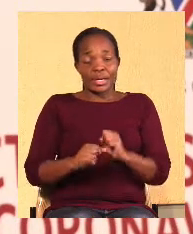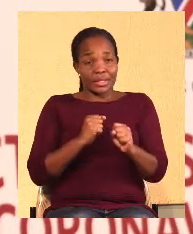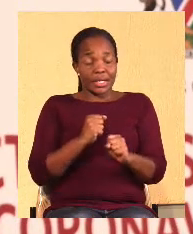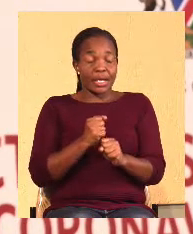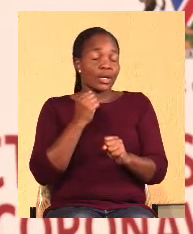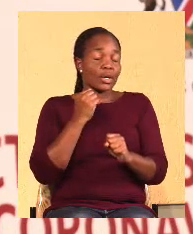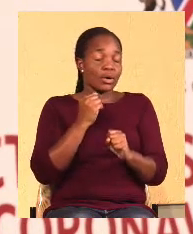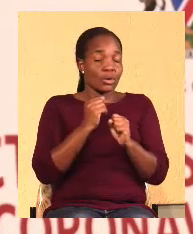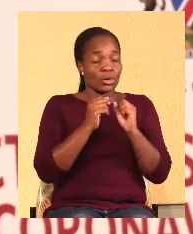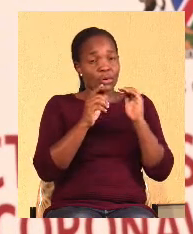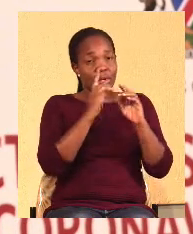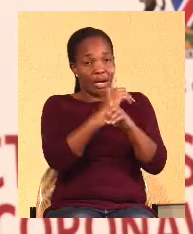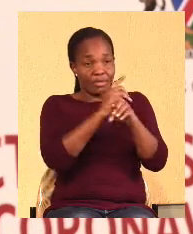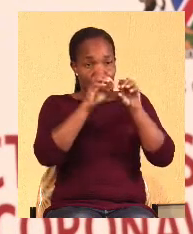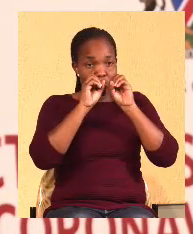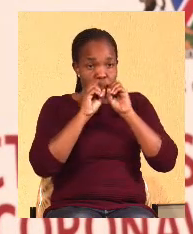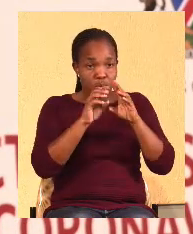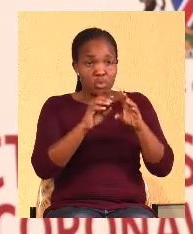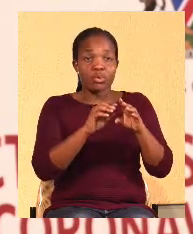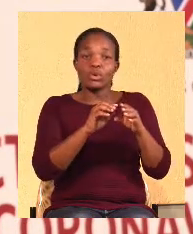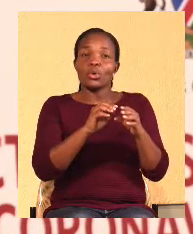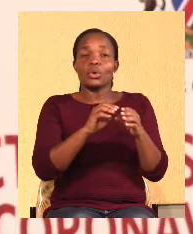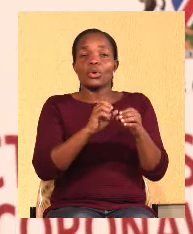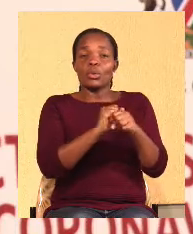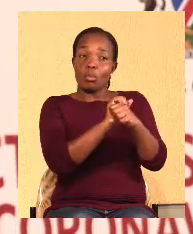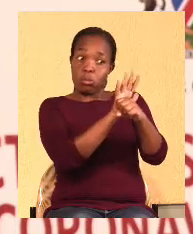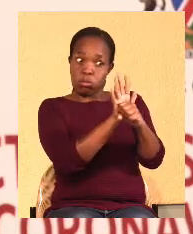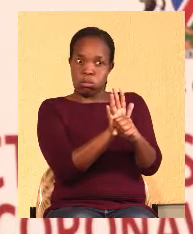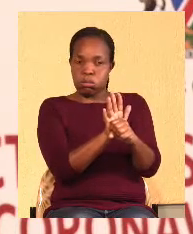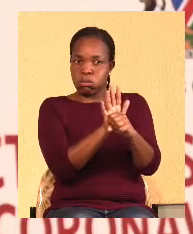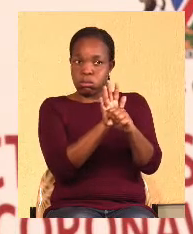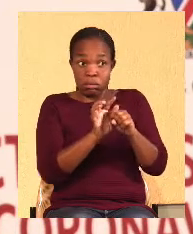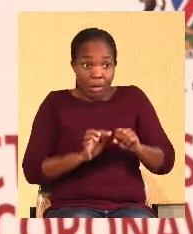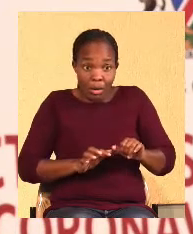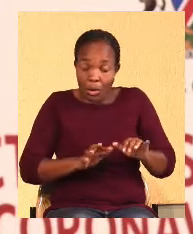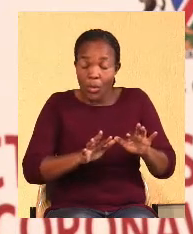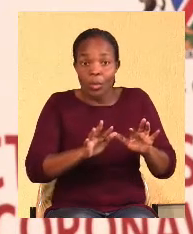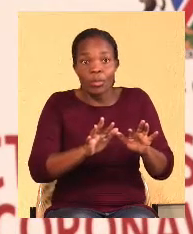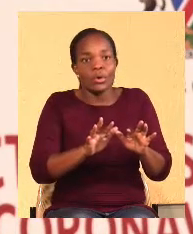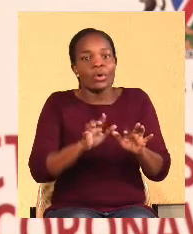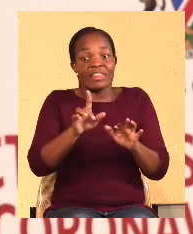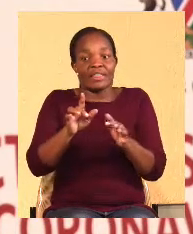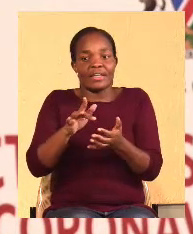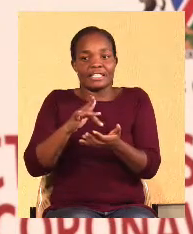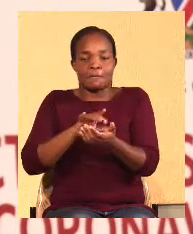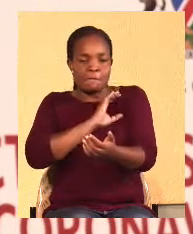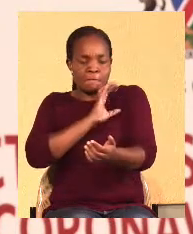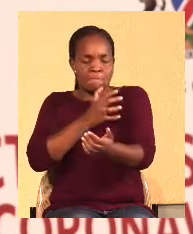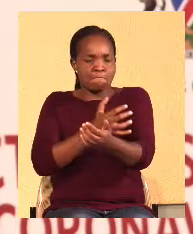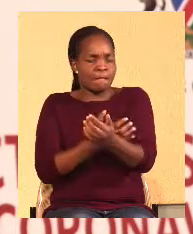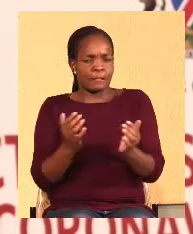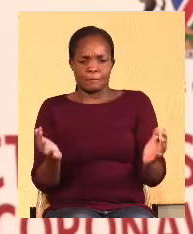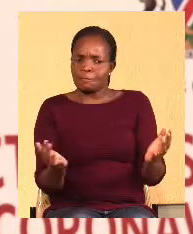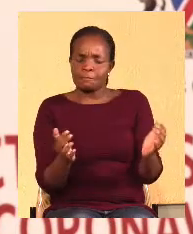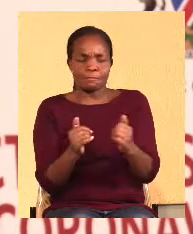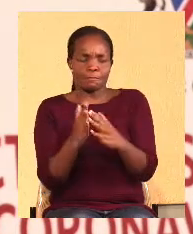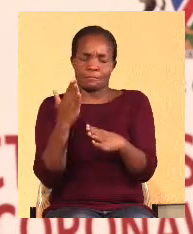for the center to be fully functional and to operate on a larger scale and to connect the